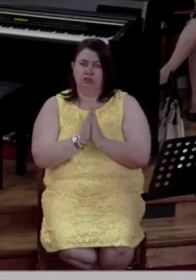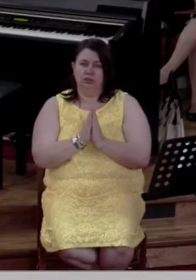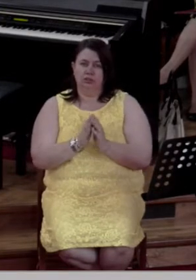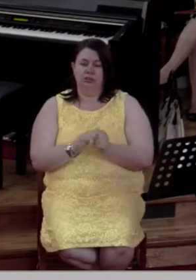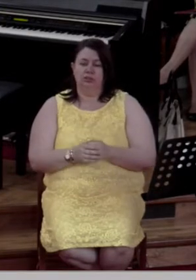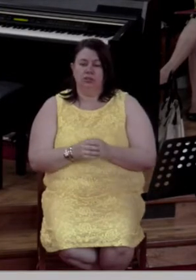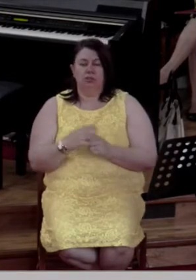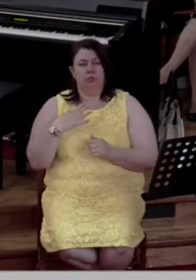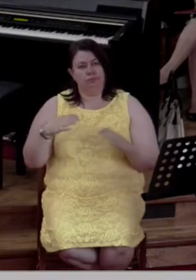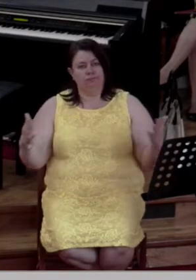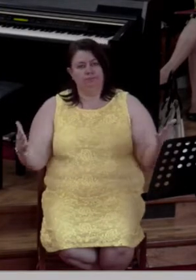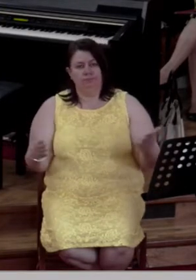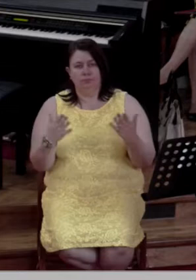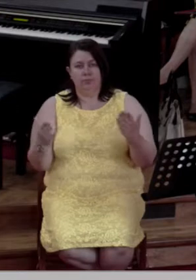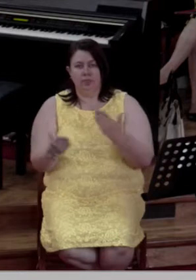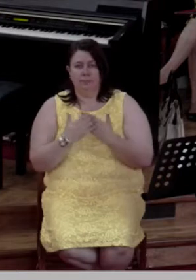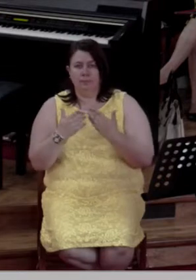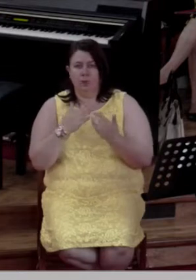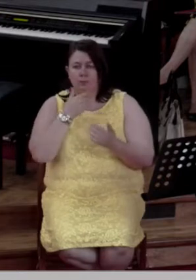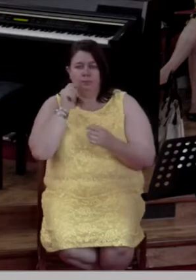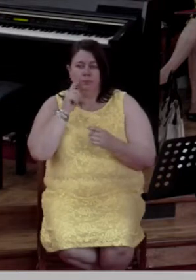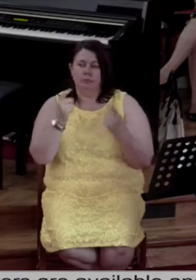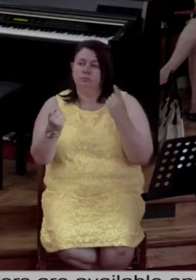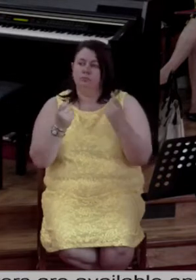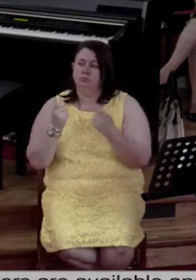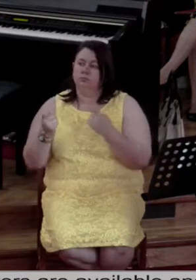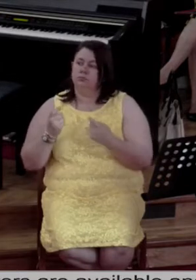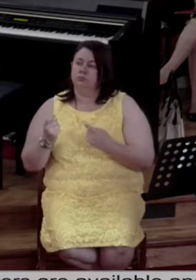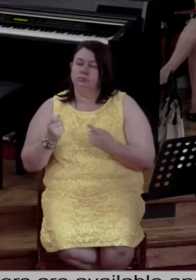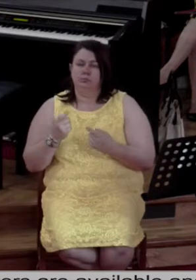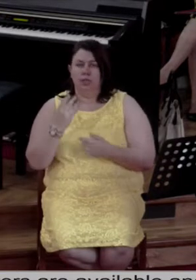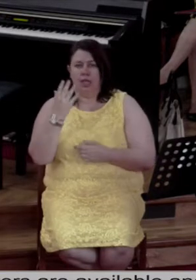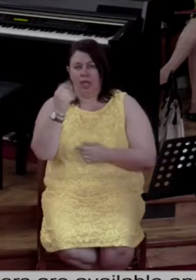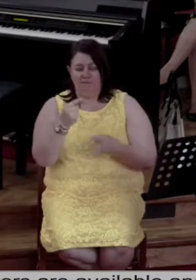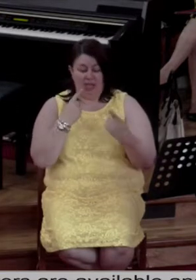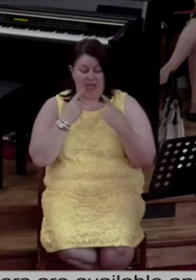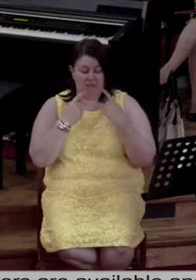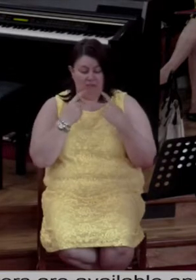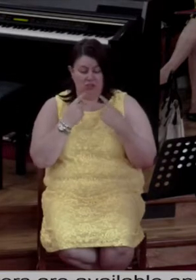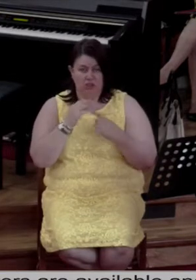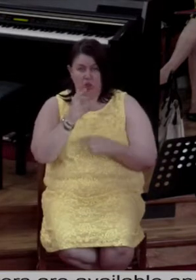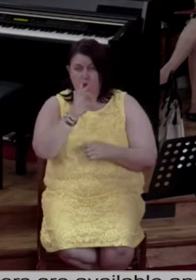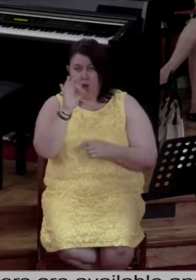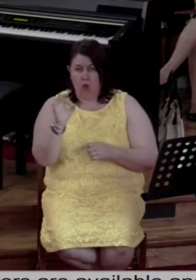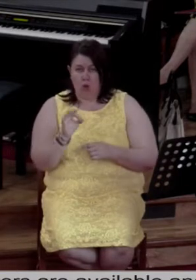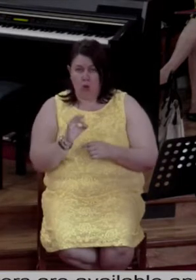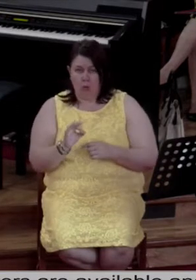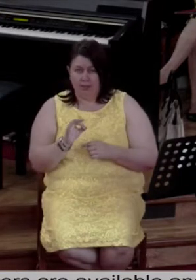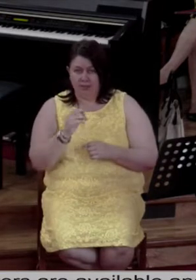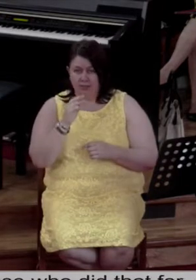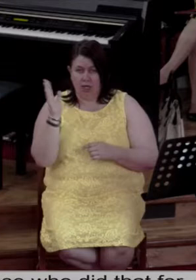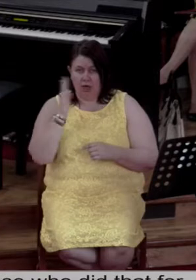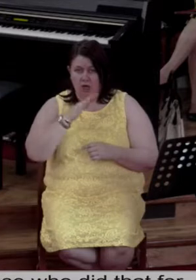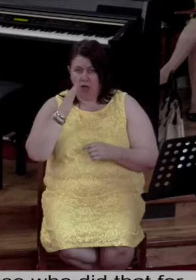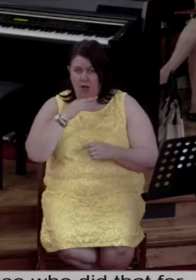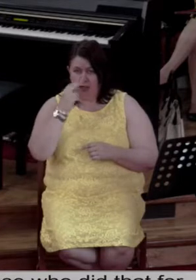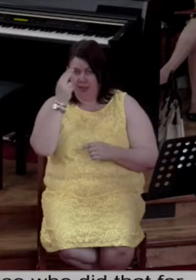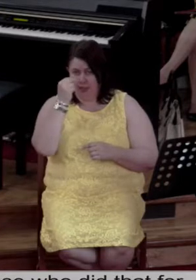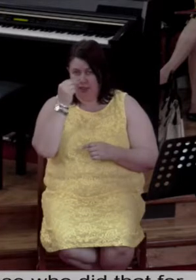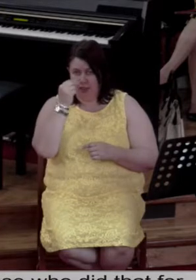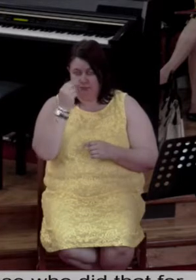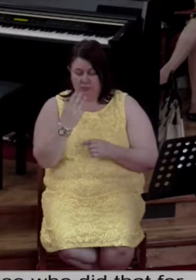to encourage others to come along and share. So there's information about a quiz and curry night. If you don't like curry, then there's a pasta